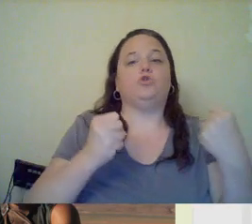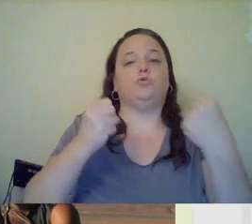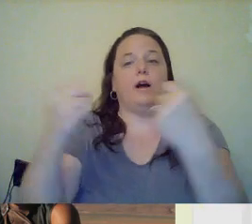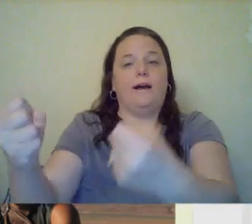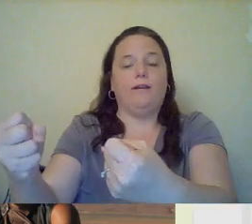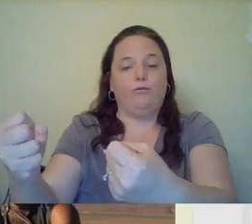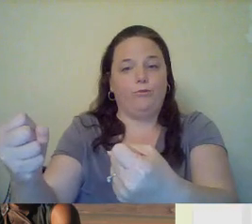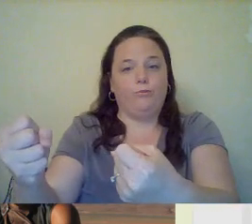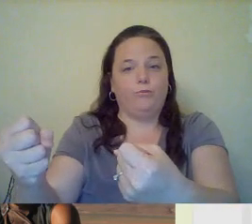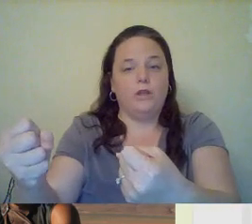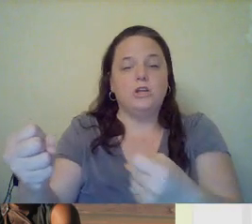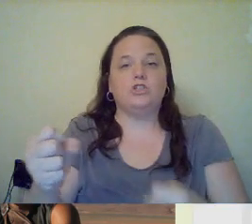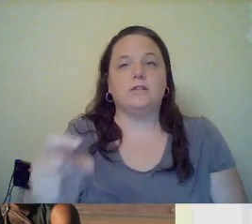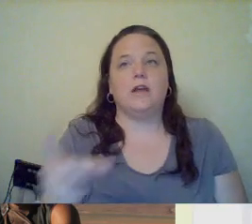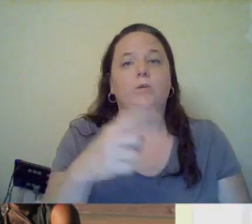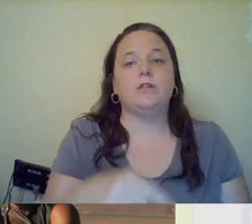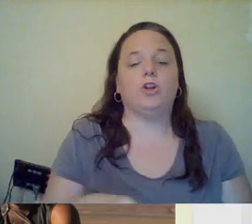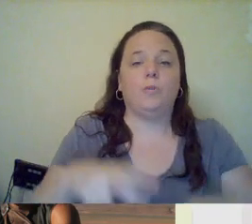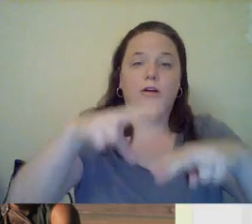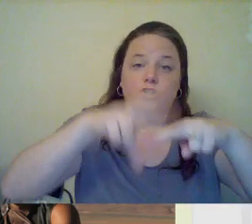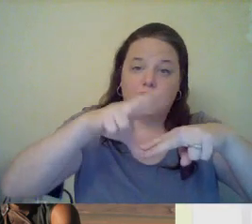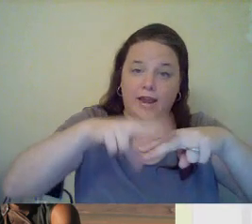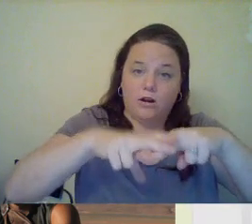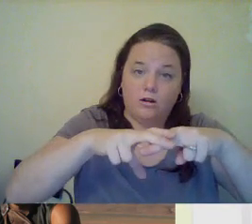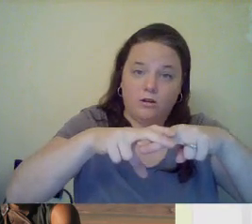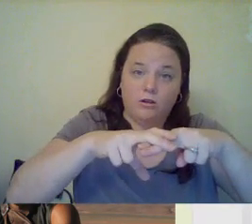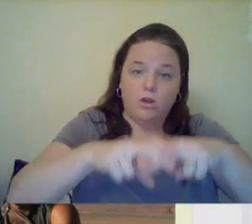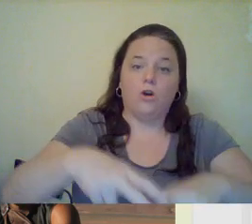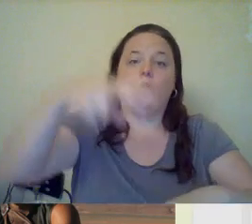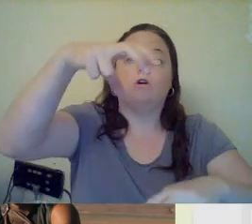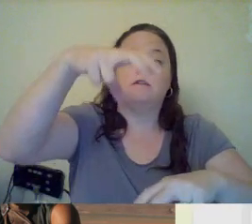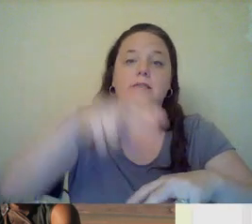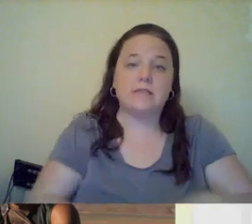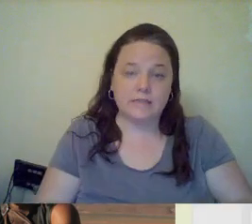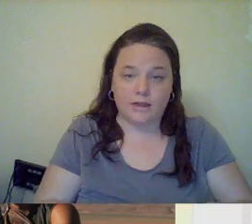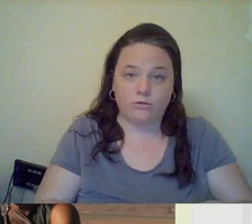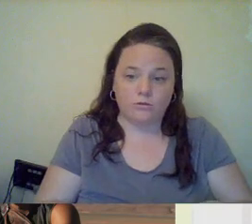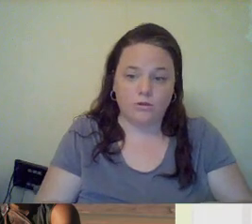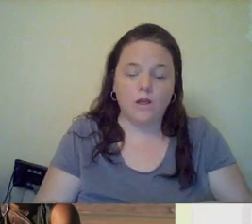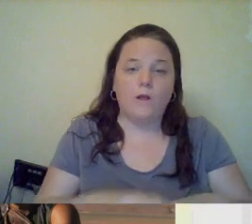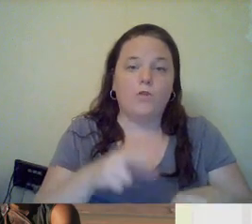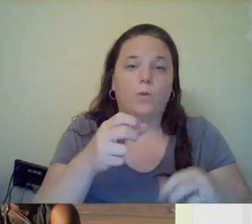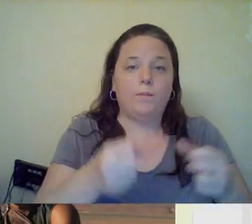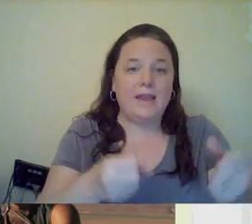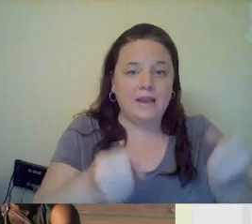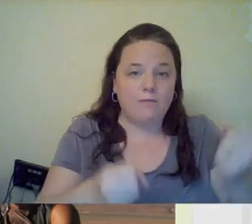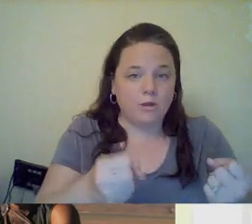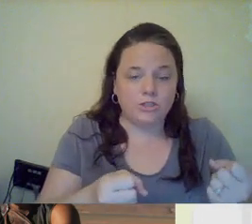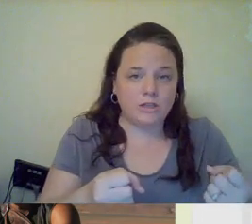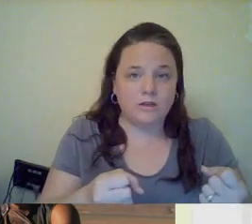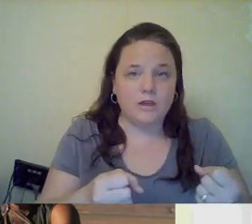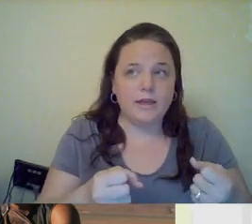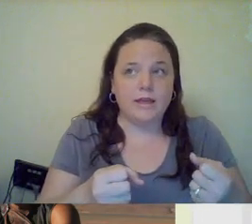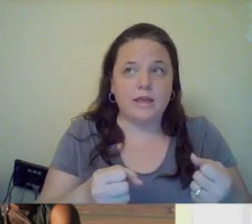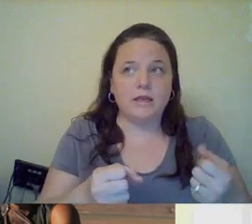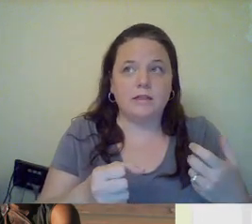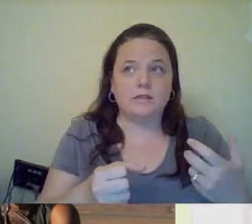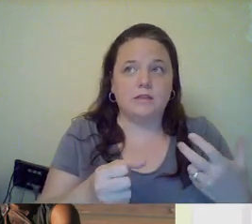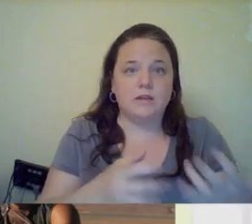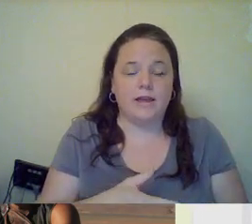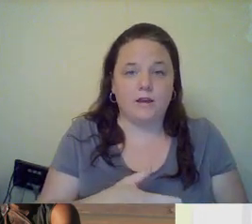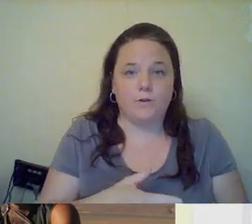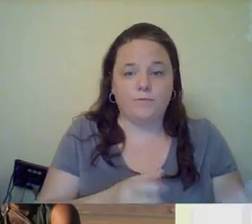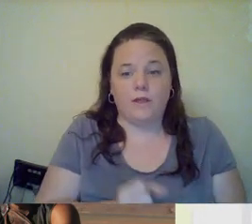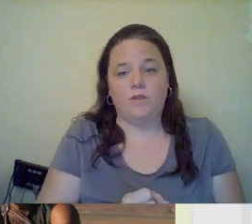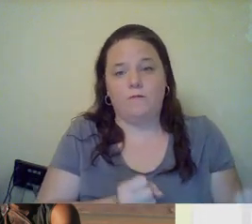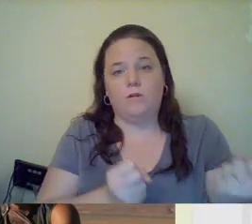This is drive. Just like when we talked about chair or sit down, the repeated motion is